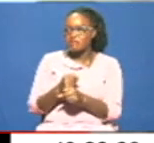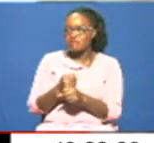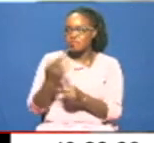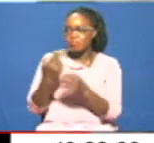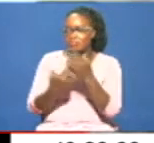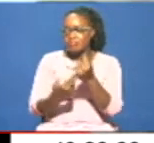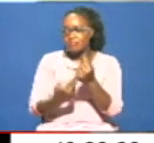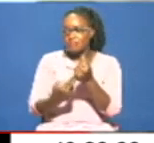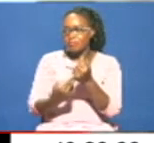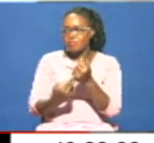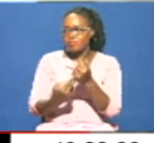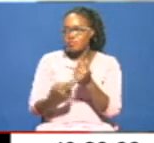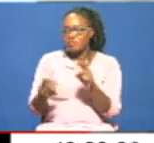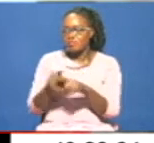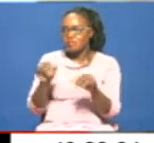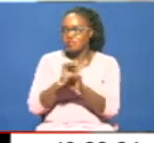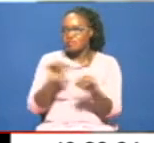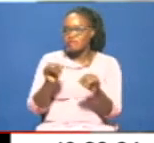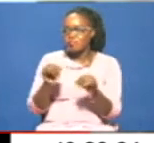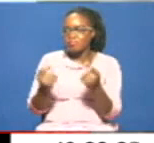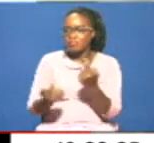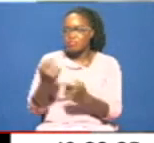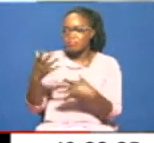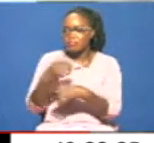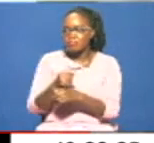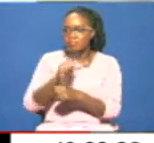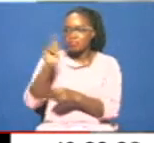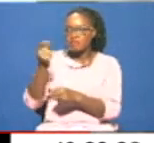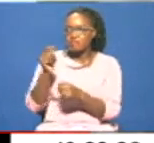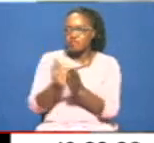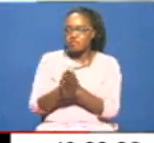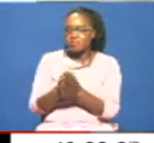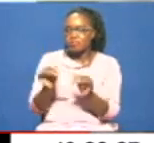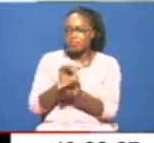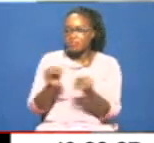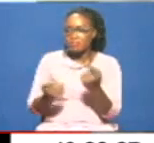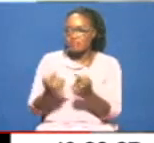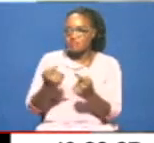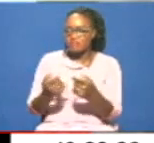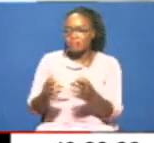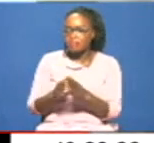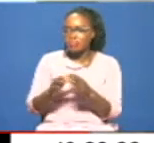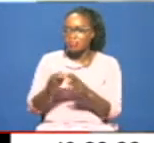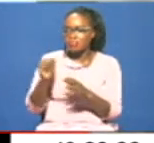the Clean Cooking Association of Kenya and the Clean Cooking Alliance, that is more global,